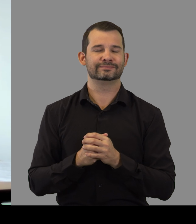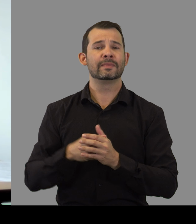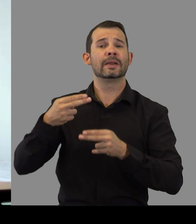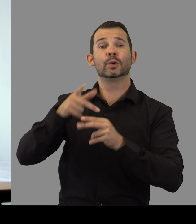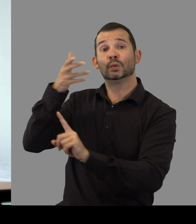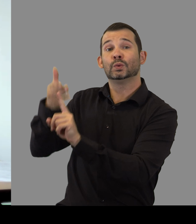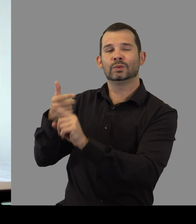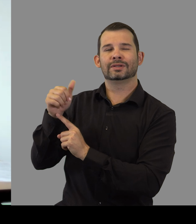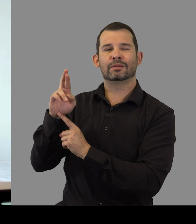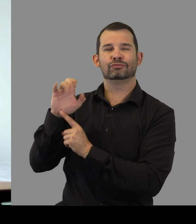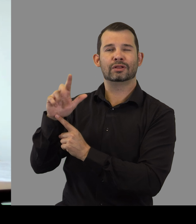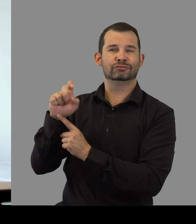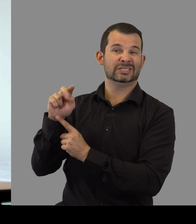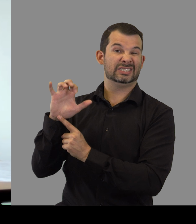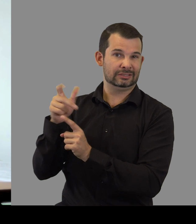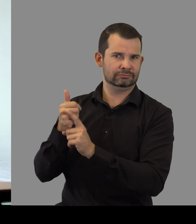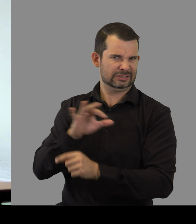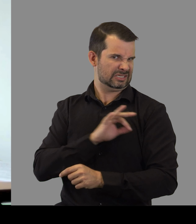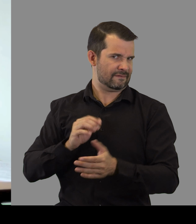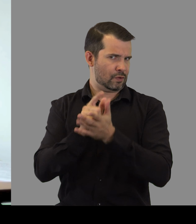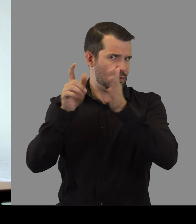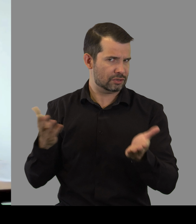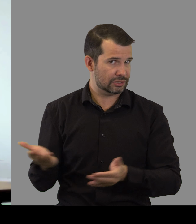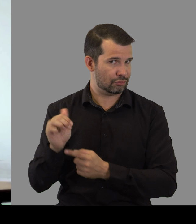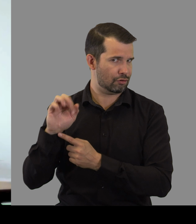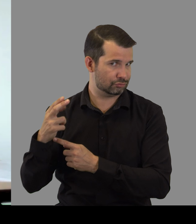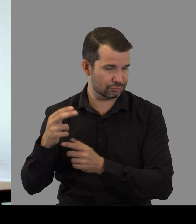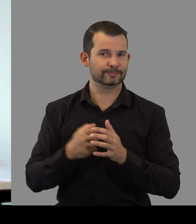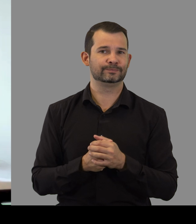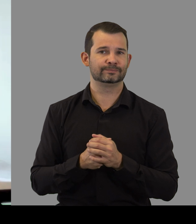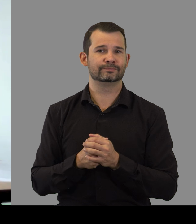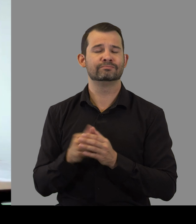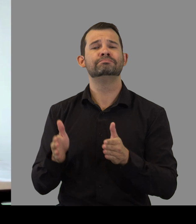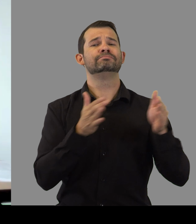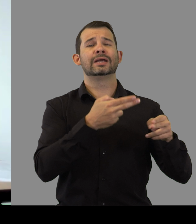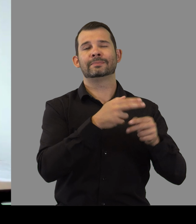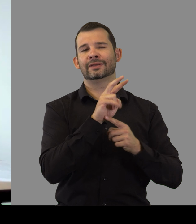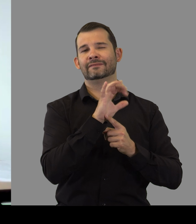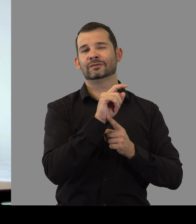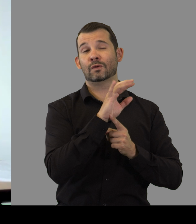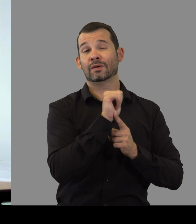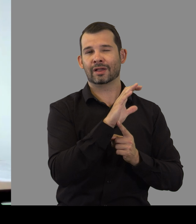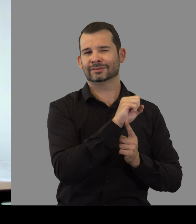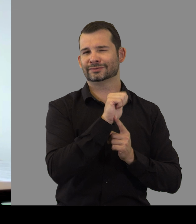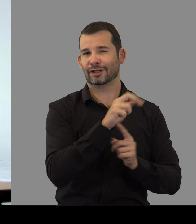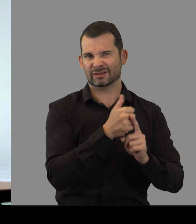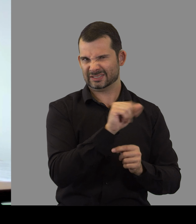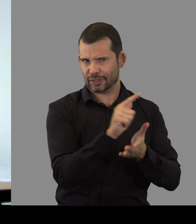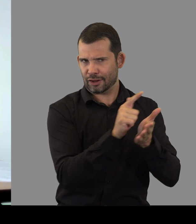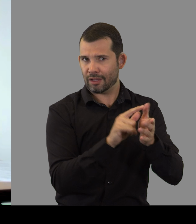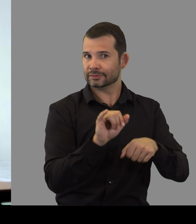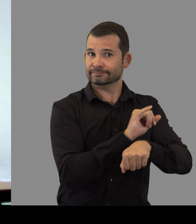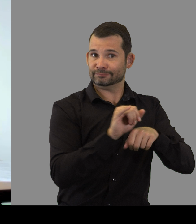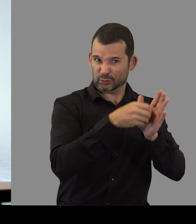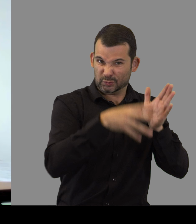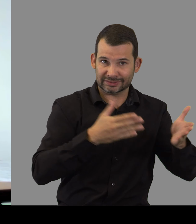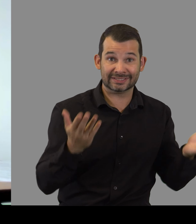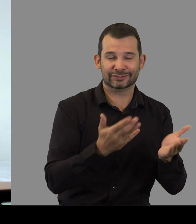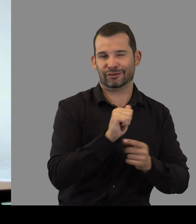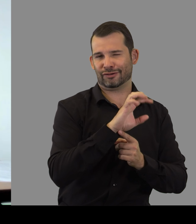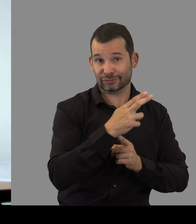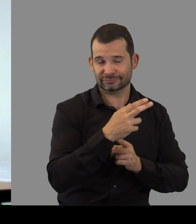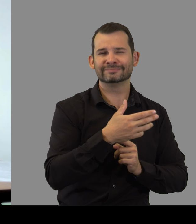Ontario. My name is Gabriel Resnick and I am a staff lawyer at Arch. And my name is Victoria Kassar, and I am a disability